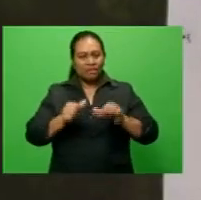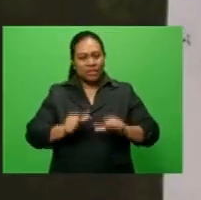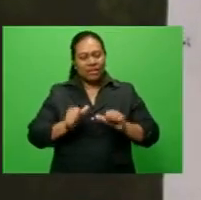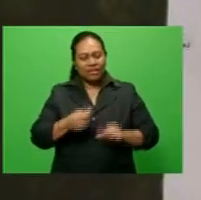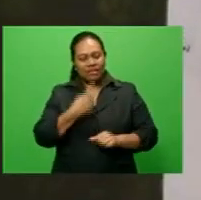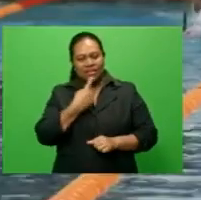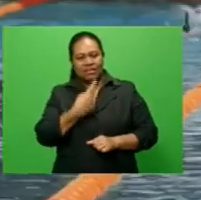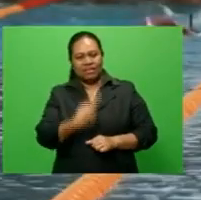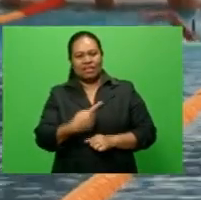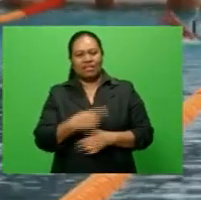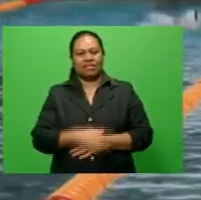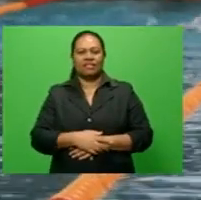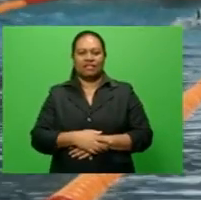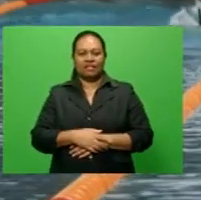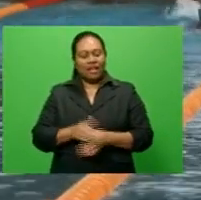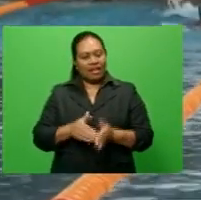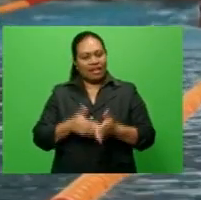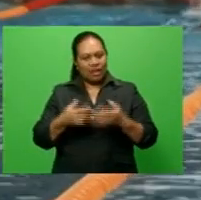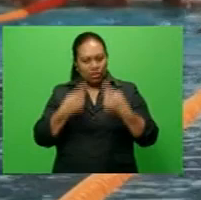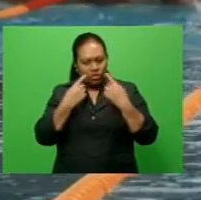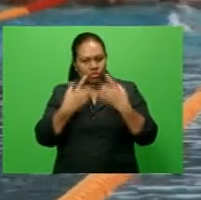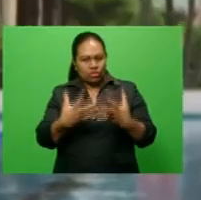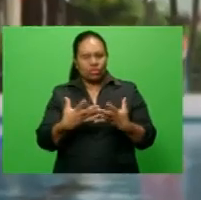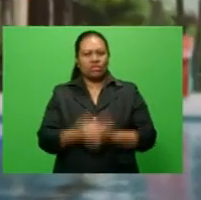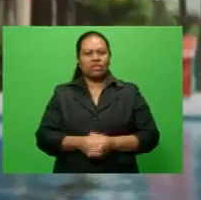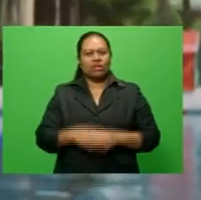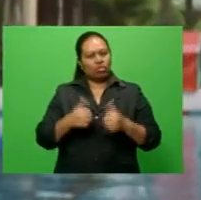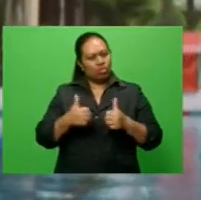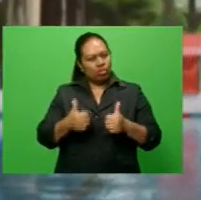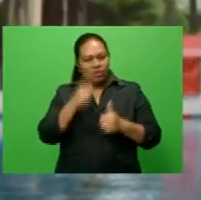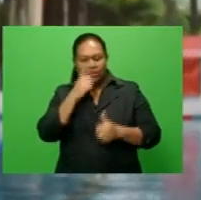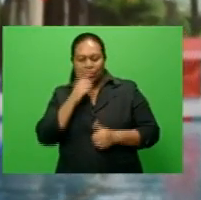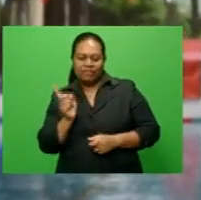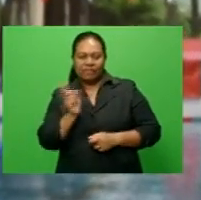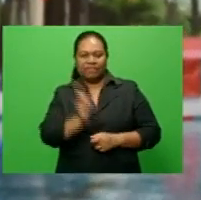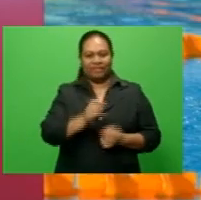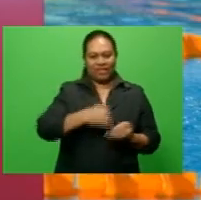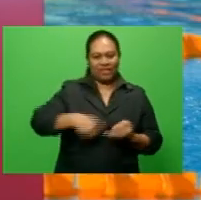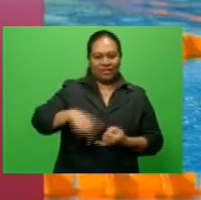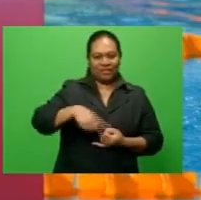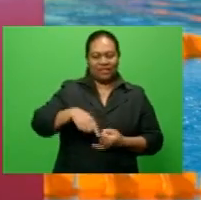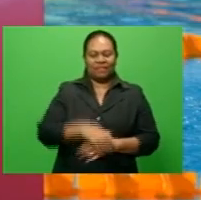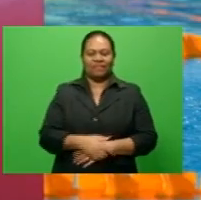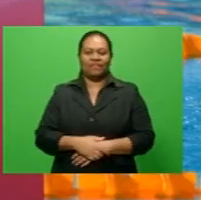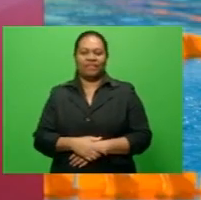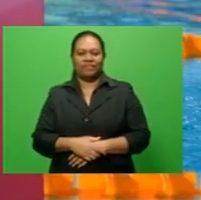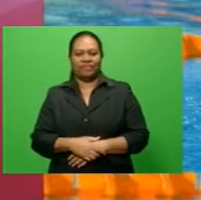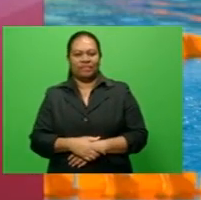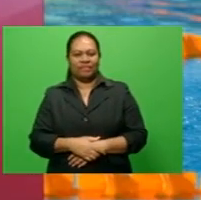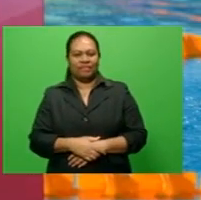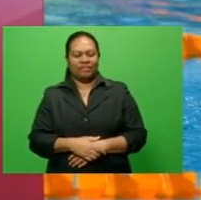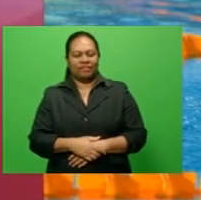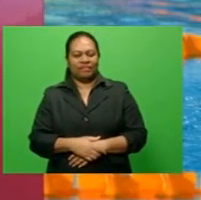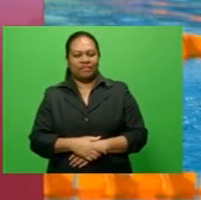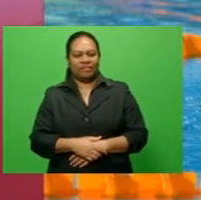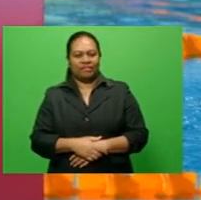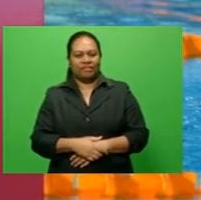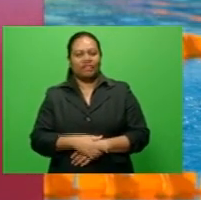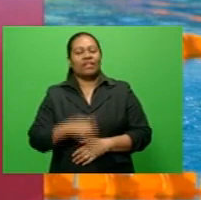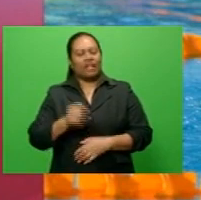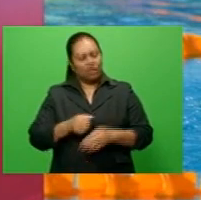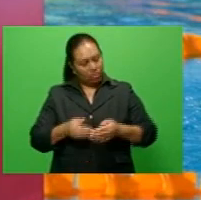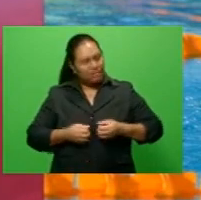Roba says they anticipate a good turnout from various clubs in the Suva area. We're actually going to start resuming